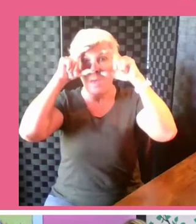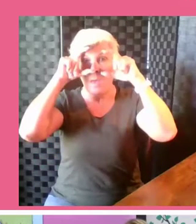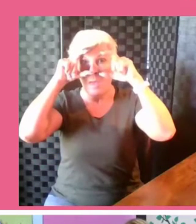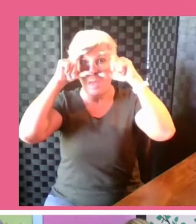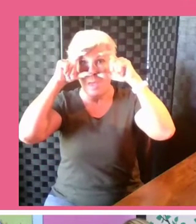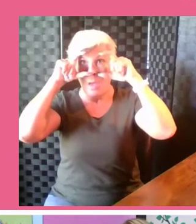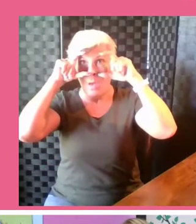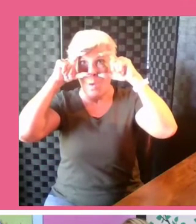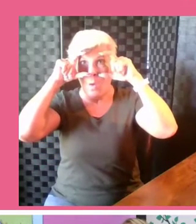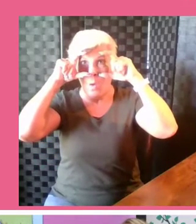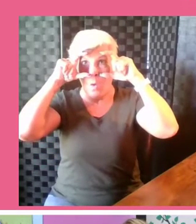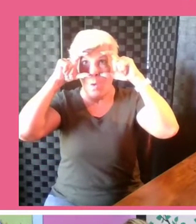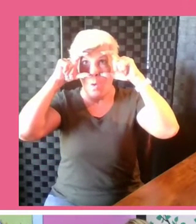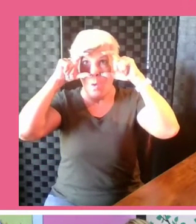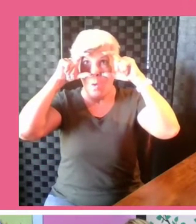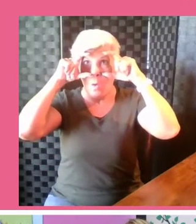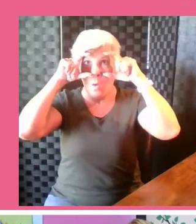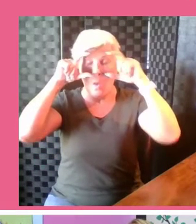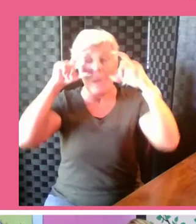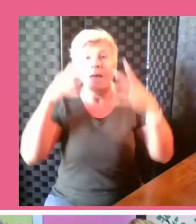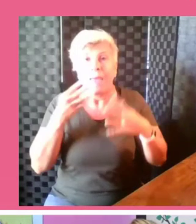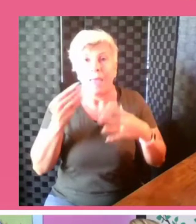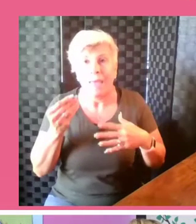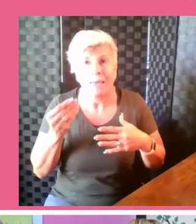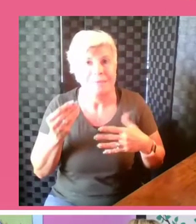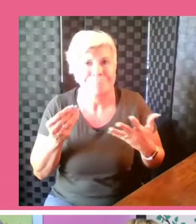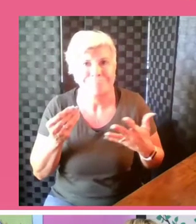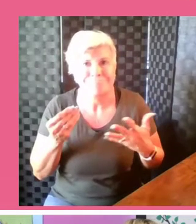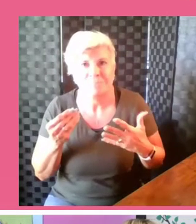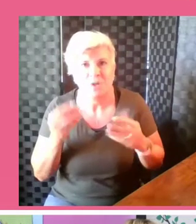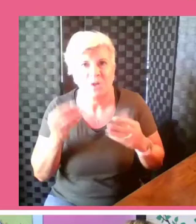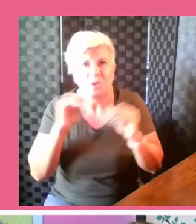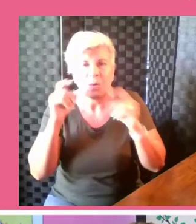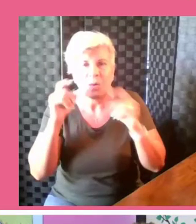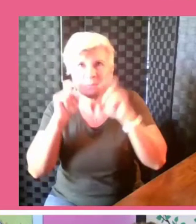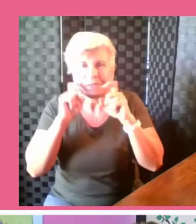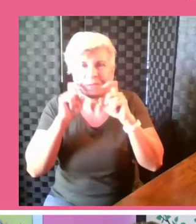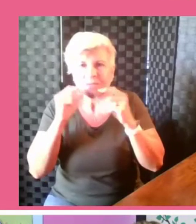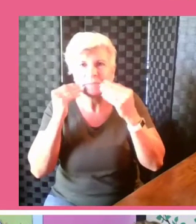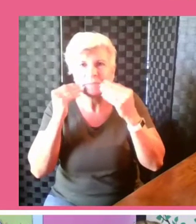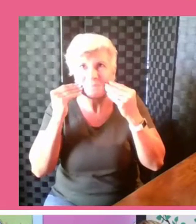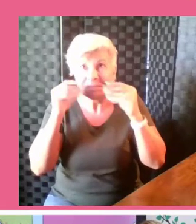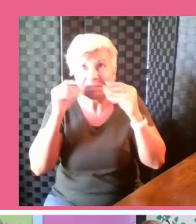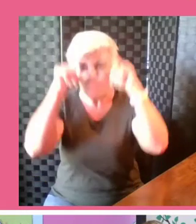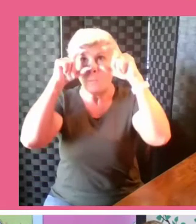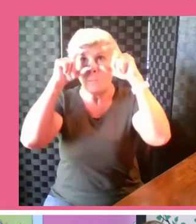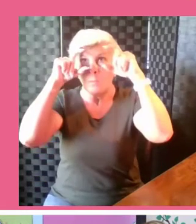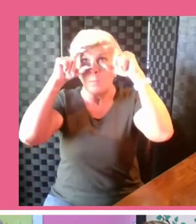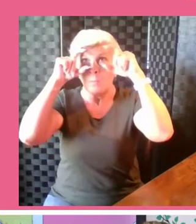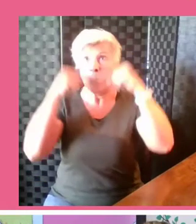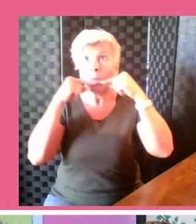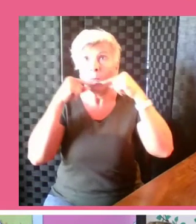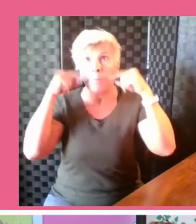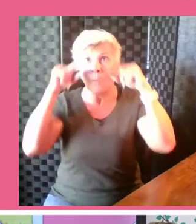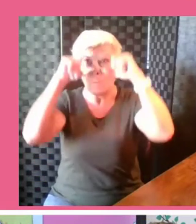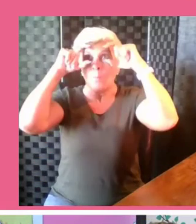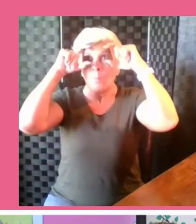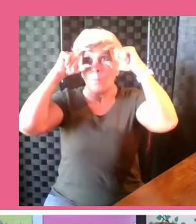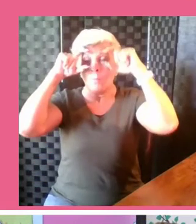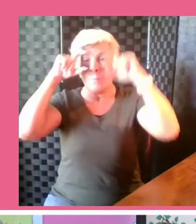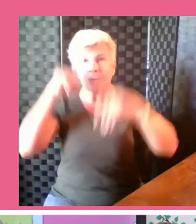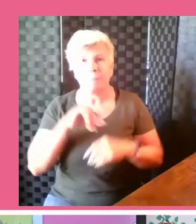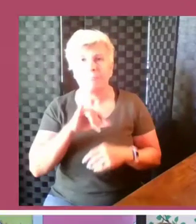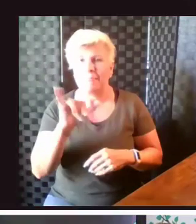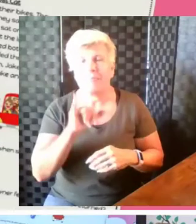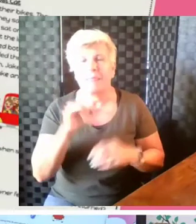my eyes really big and I almost have like no expression on my face. And that's the way the 3 of them look. So they are